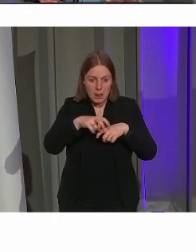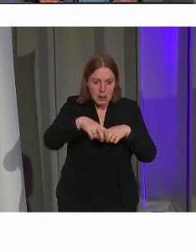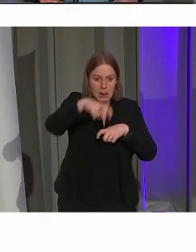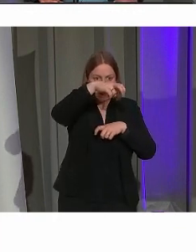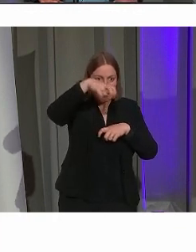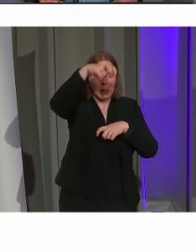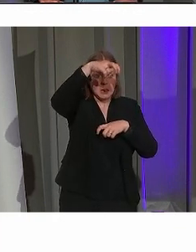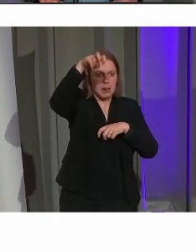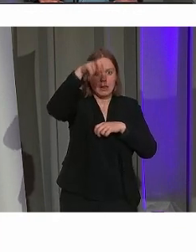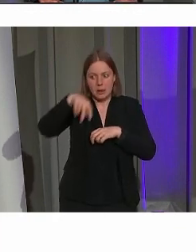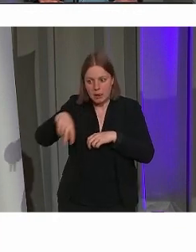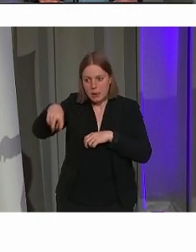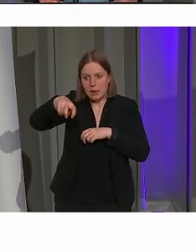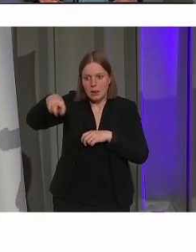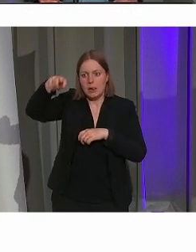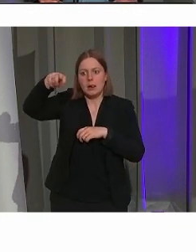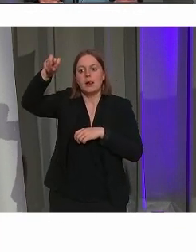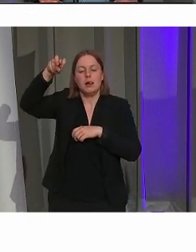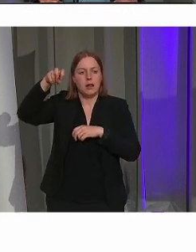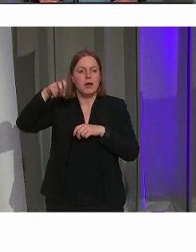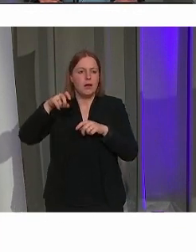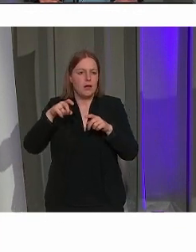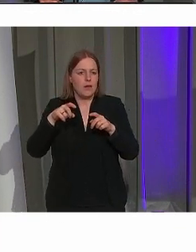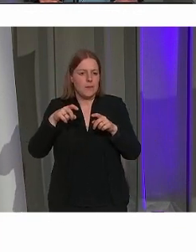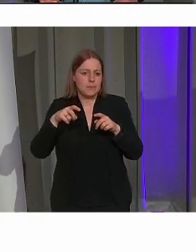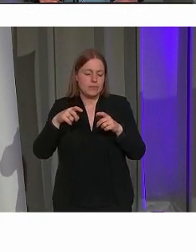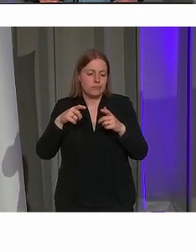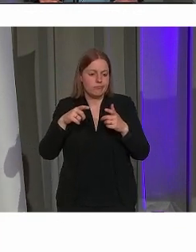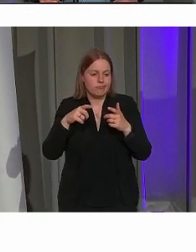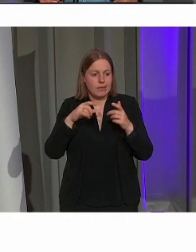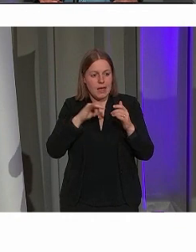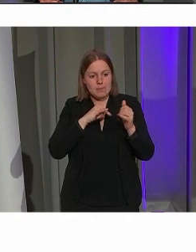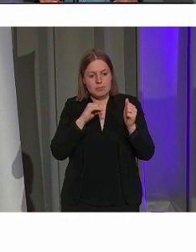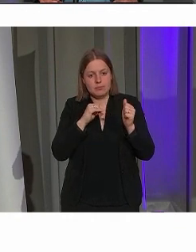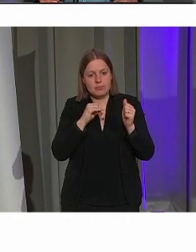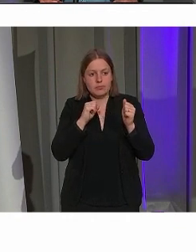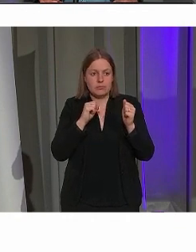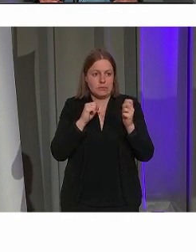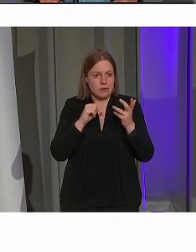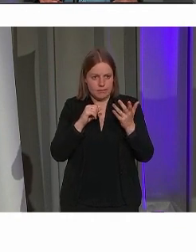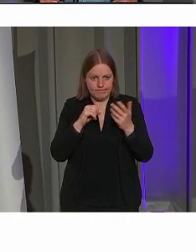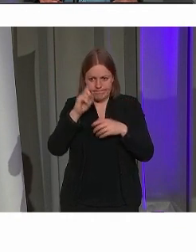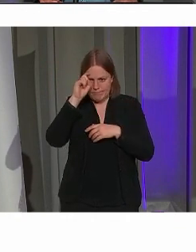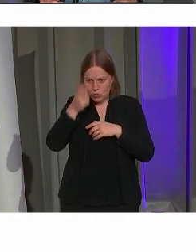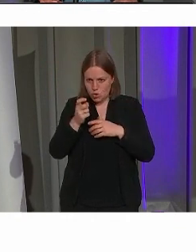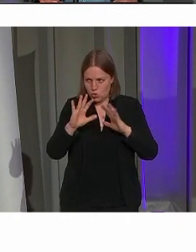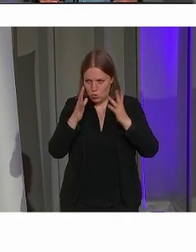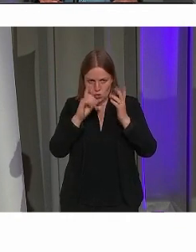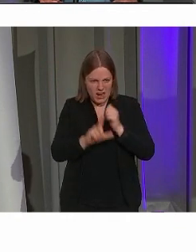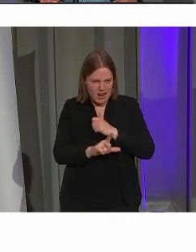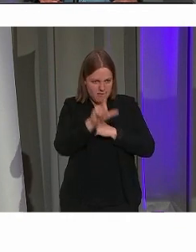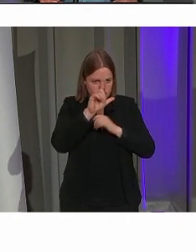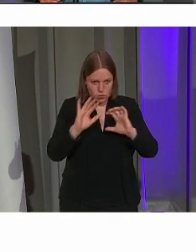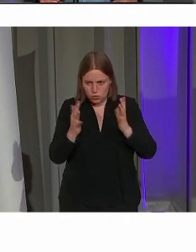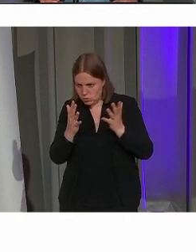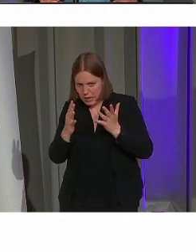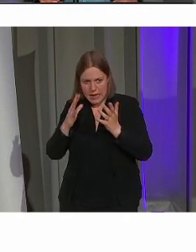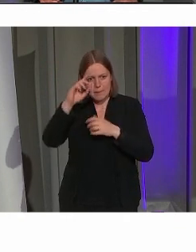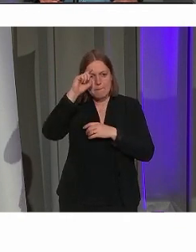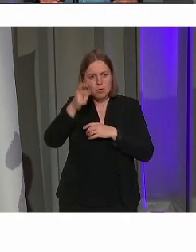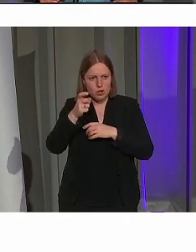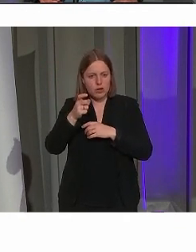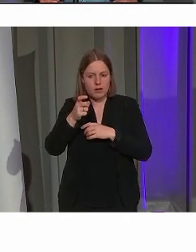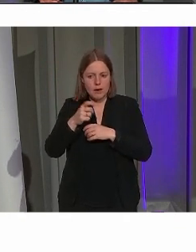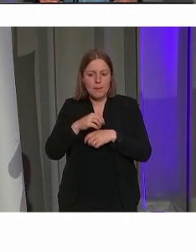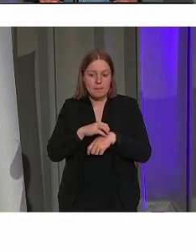is a building with lots of swirling stairs, and well, it was not